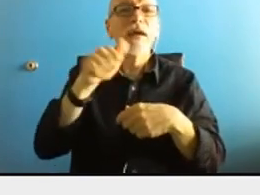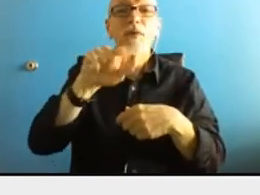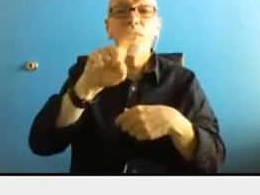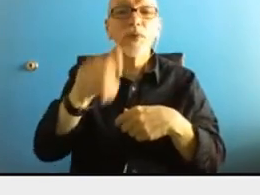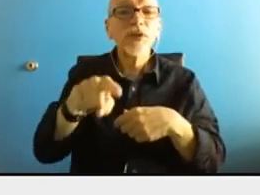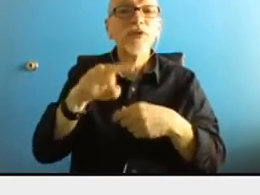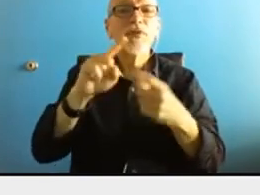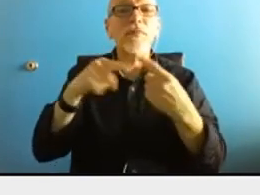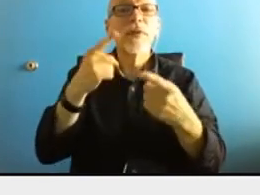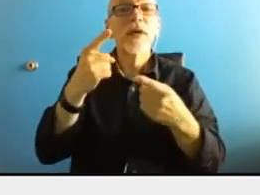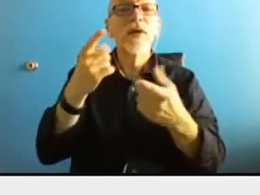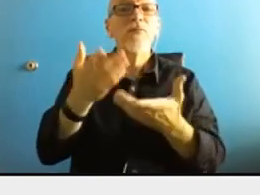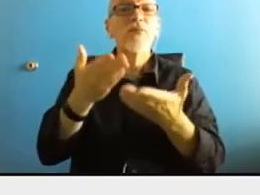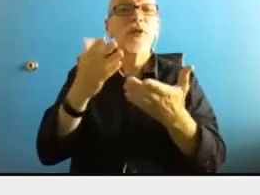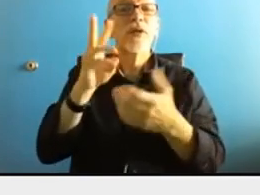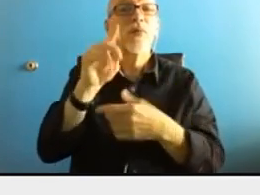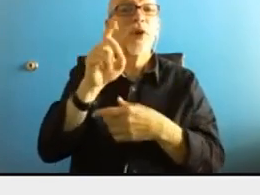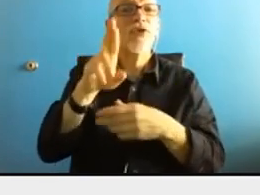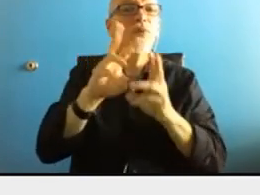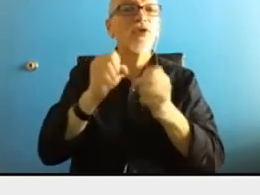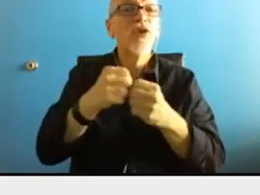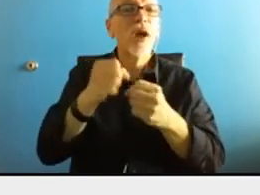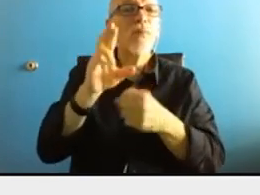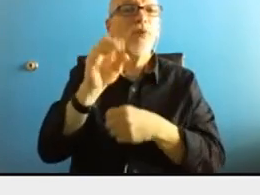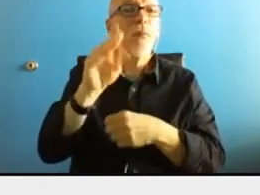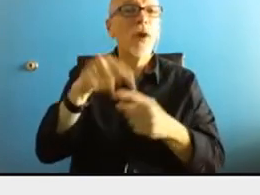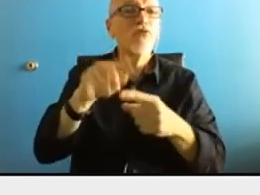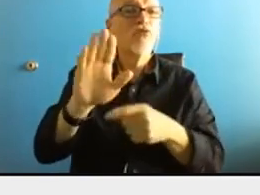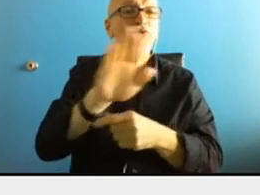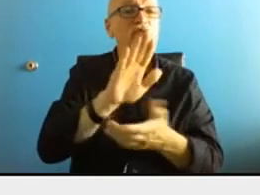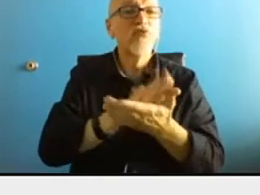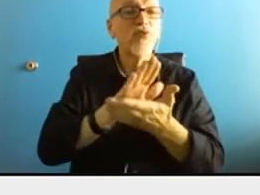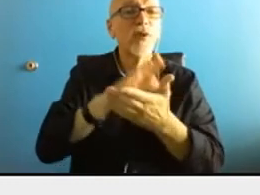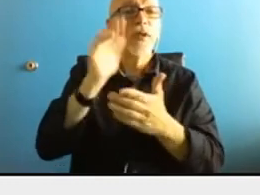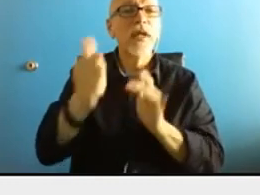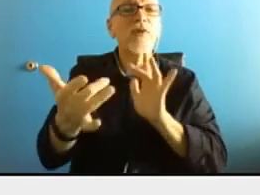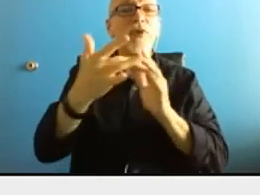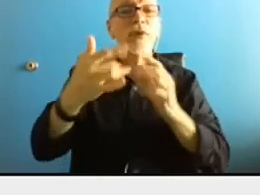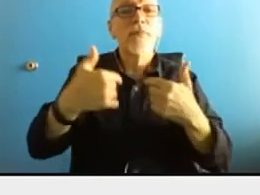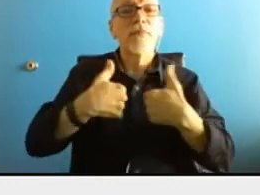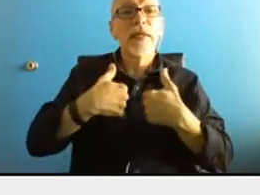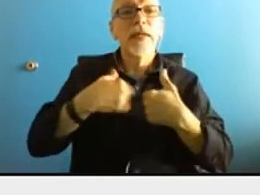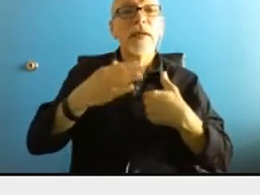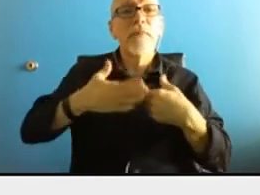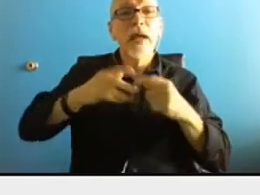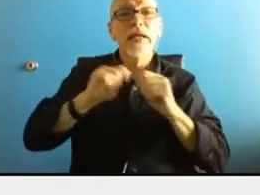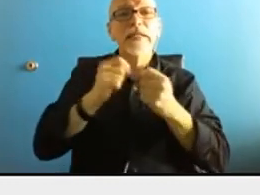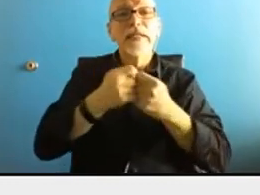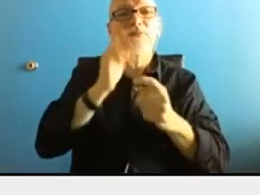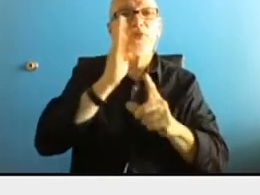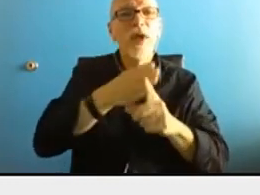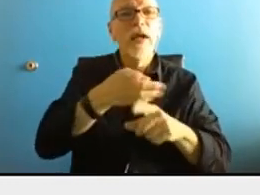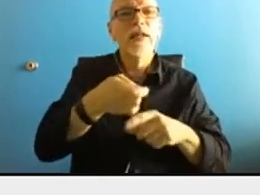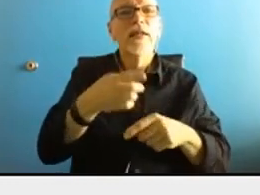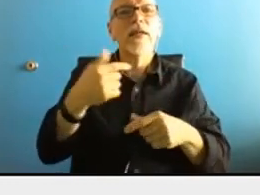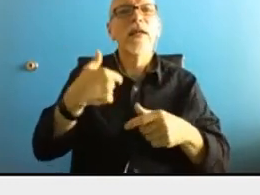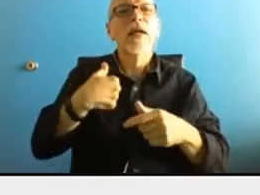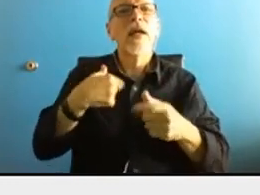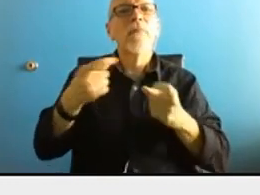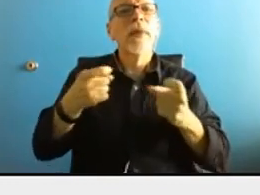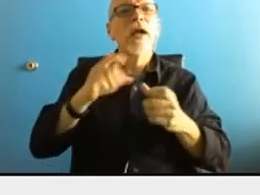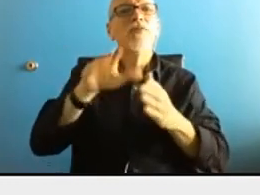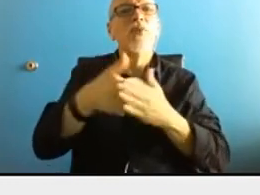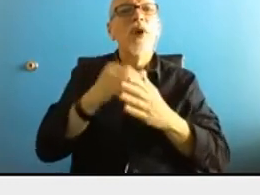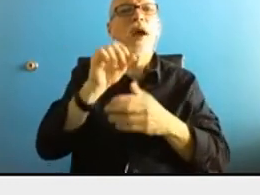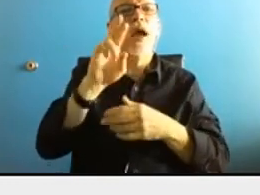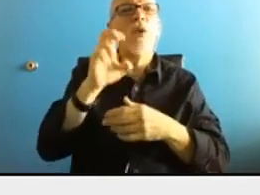about bringing Wonder Workshop robots to your school, you can reach out to myself and my team directly. So I manage the entire outreach team